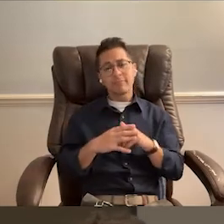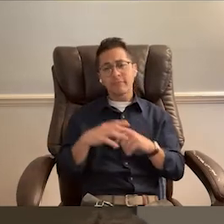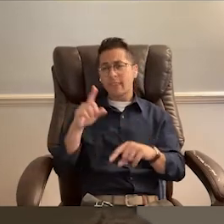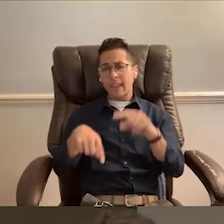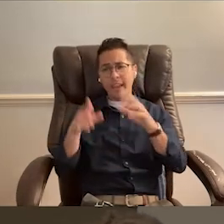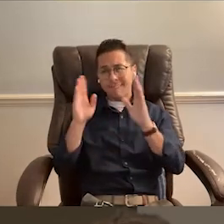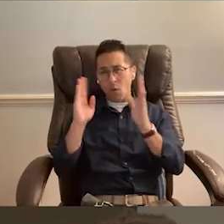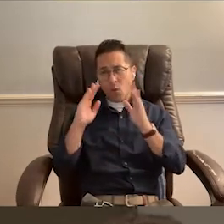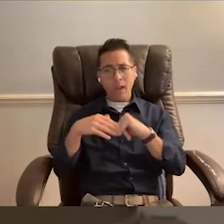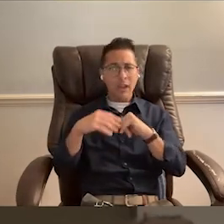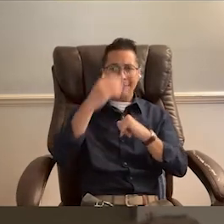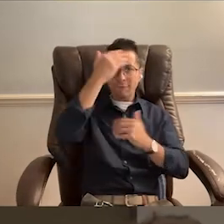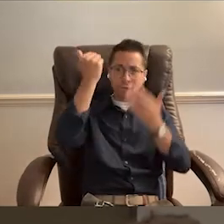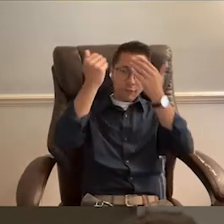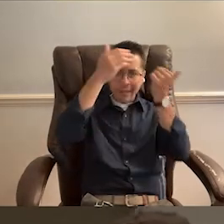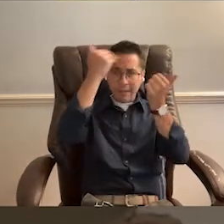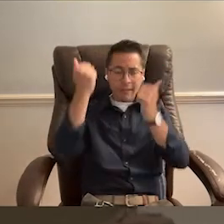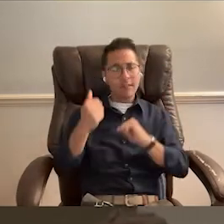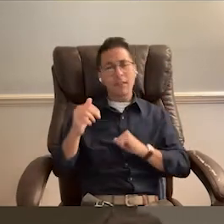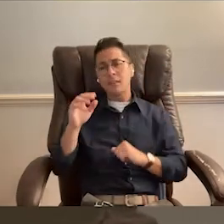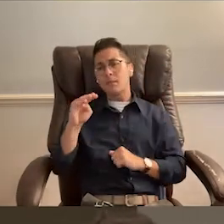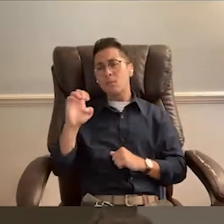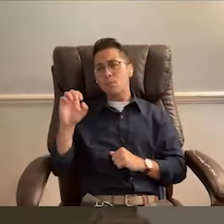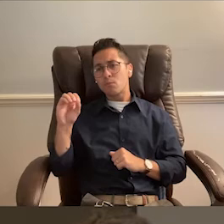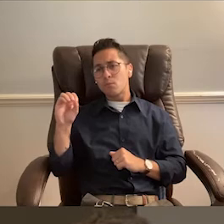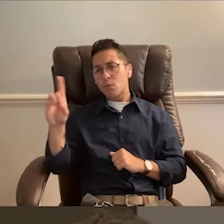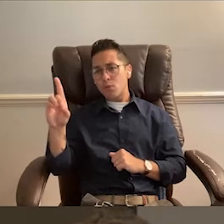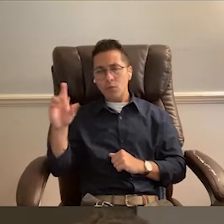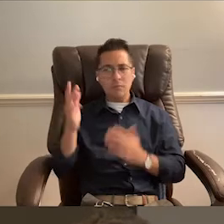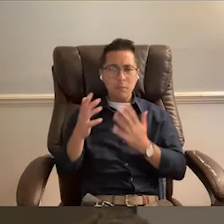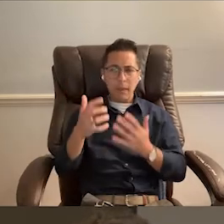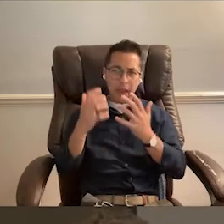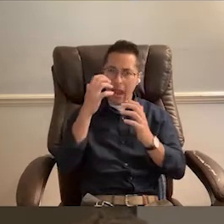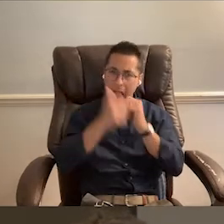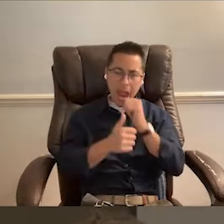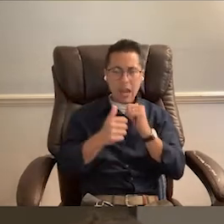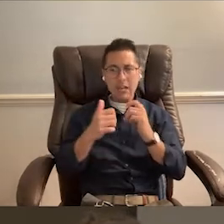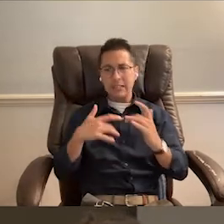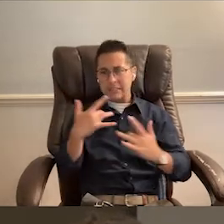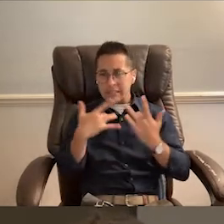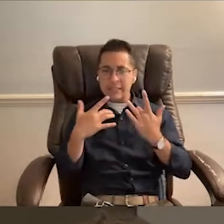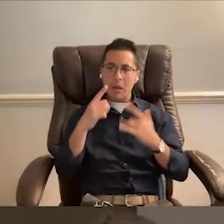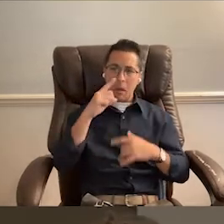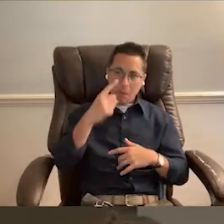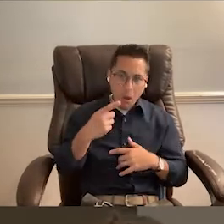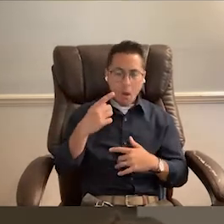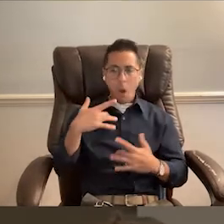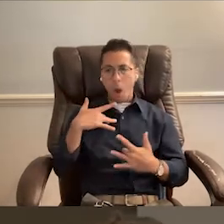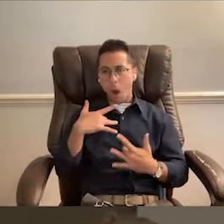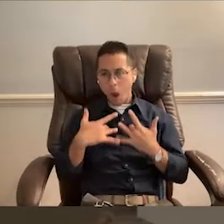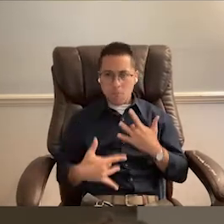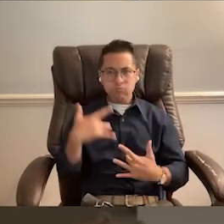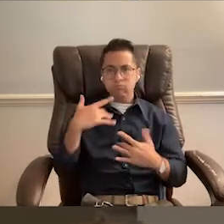hyperactivity. Some cognitive might be absent-mindedness, difficulty focusing, forgetfulness, and some mood